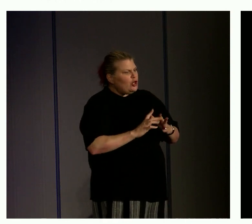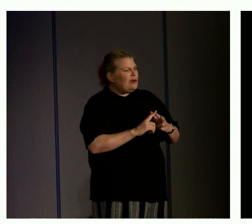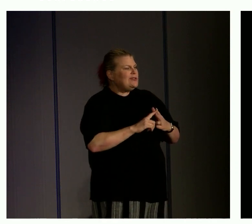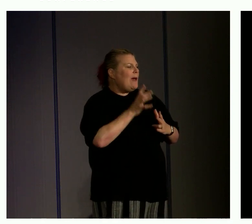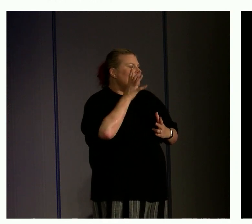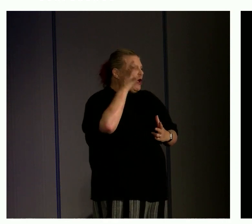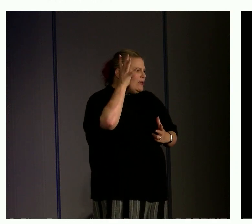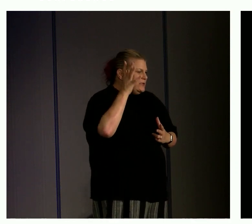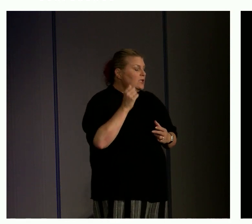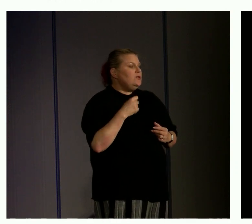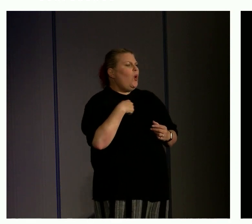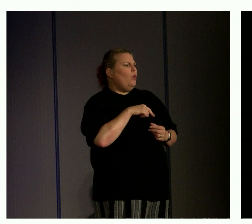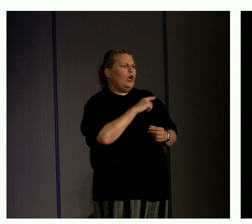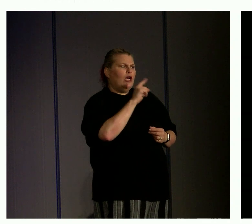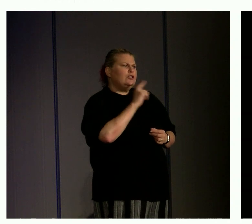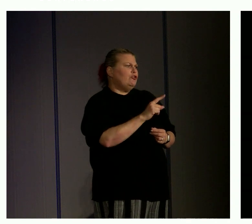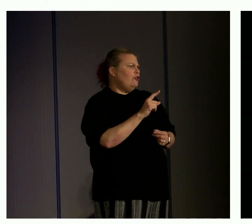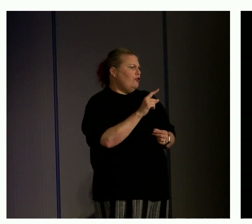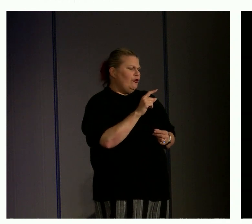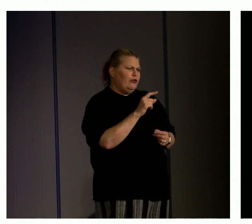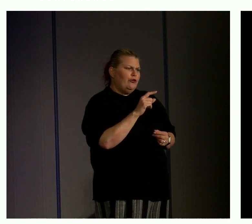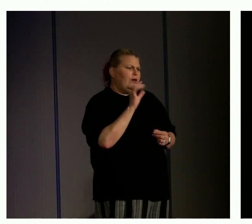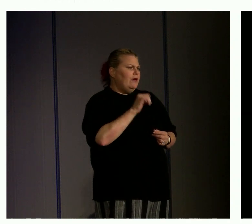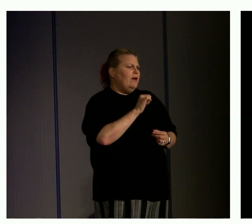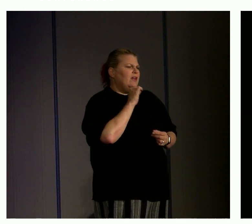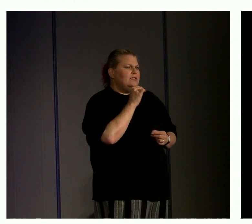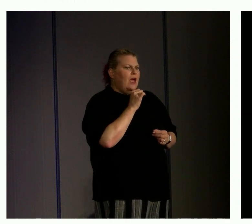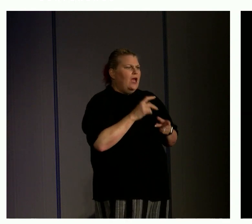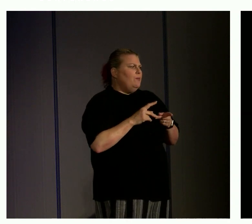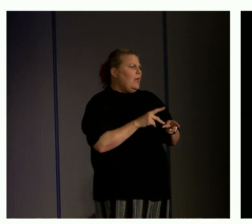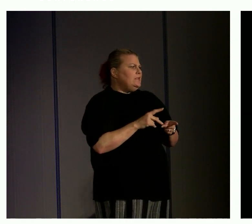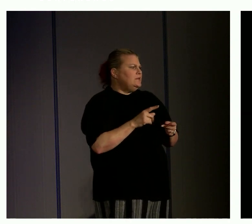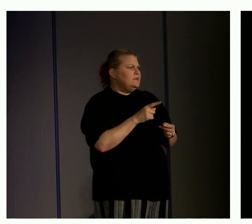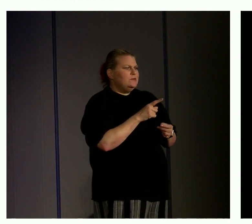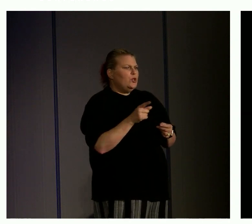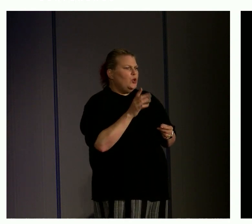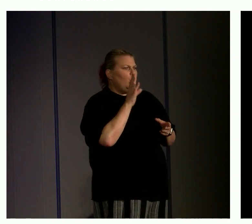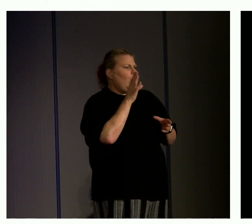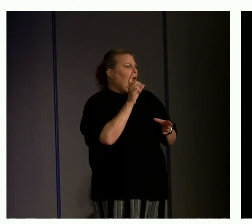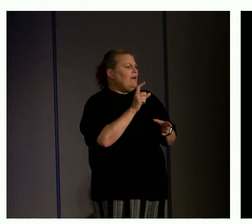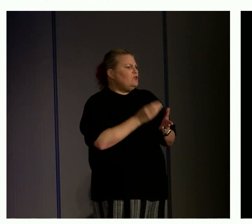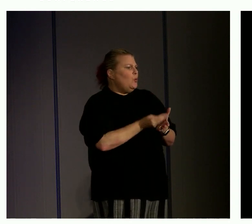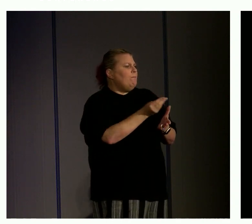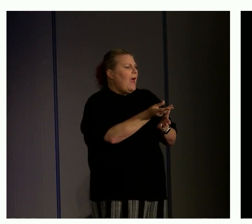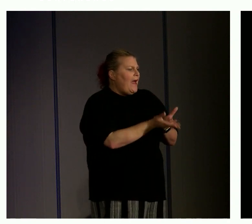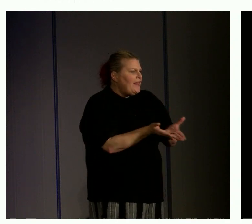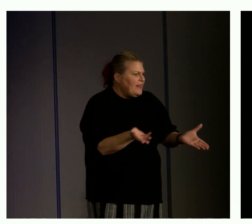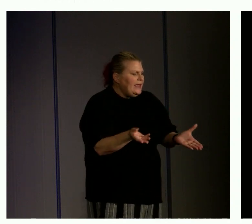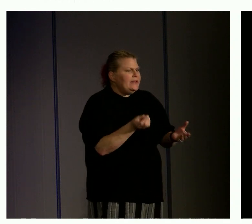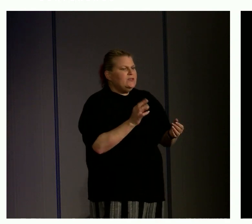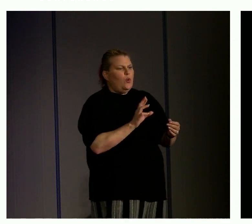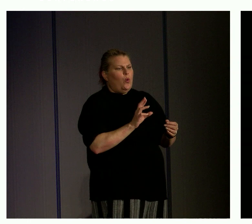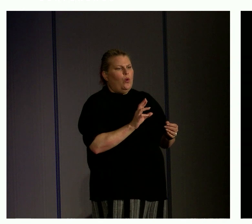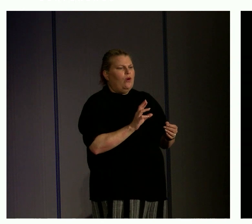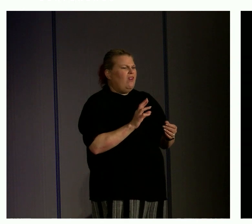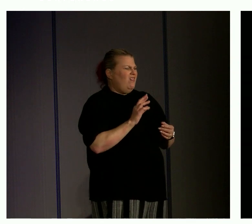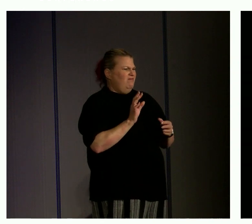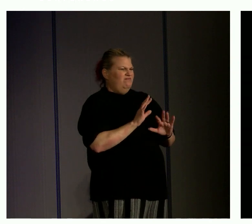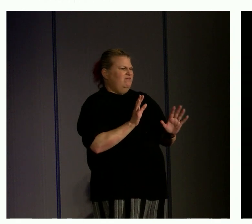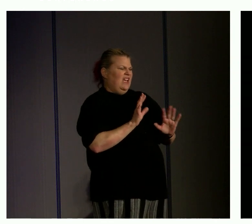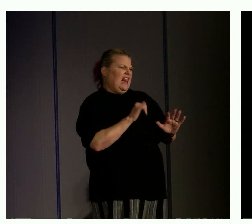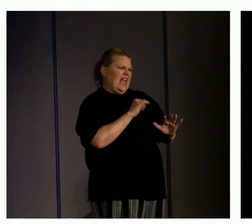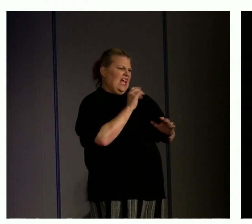So we are sure that it's not a place where you will have to buy things or have those kind